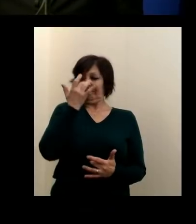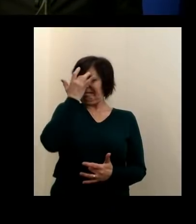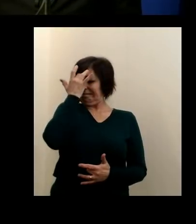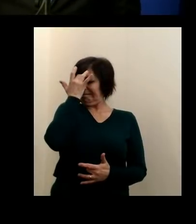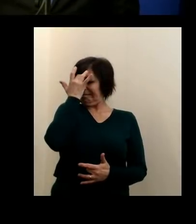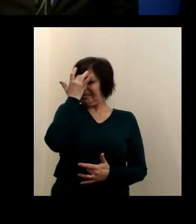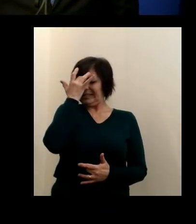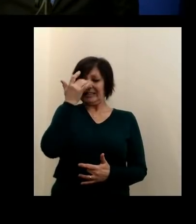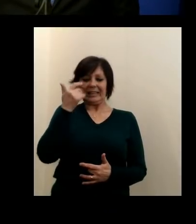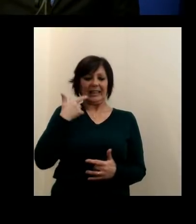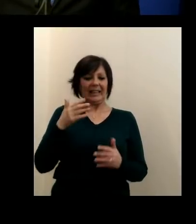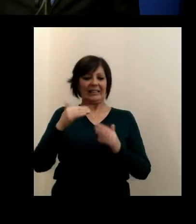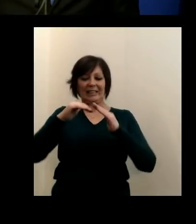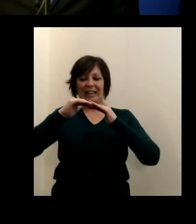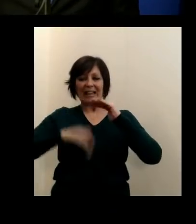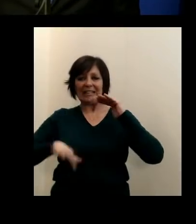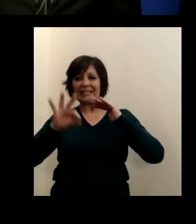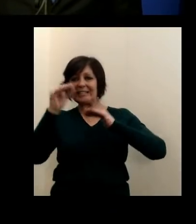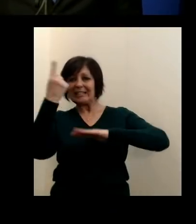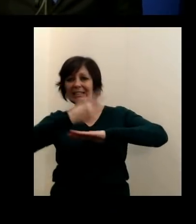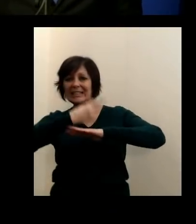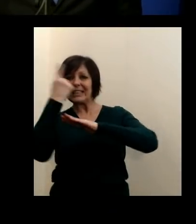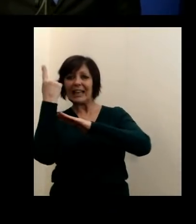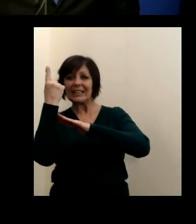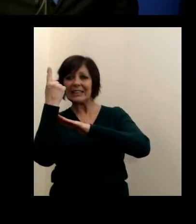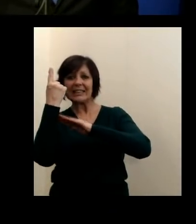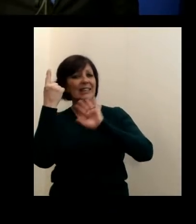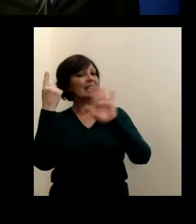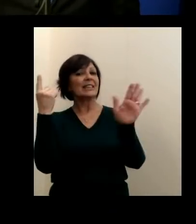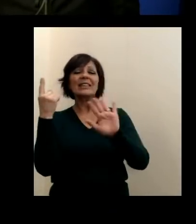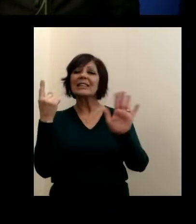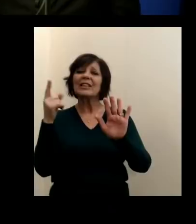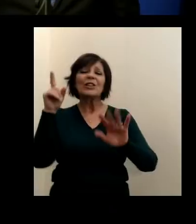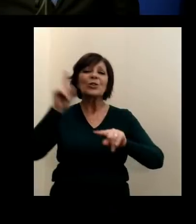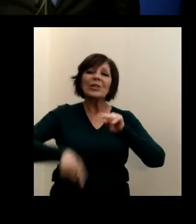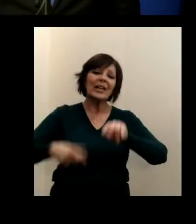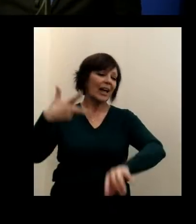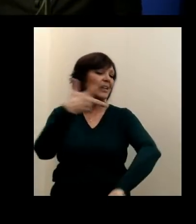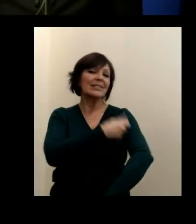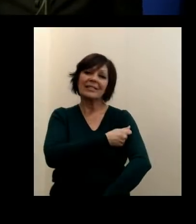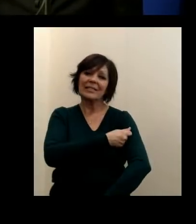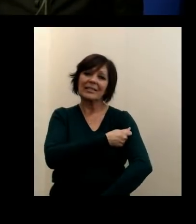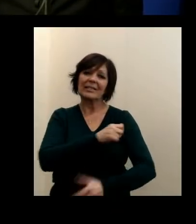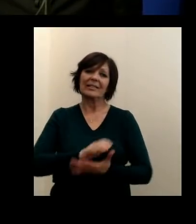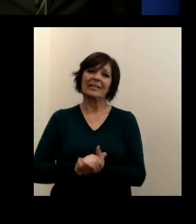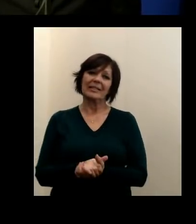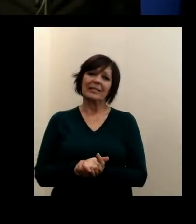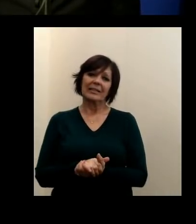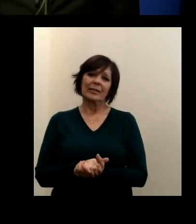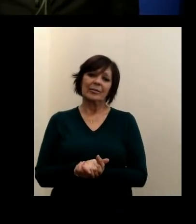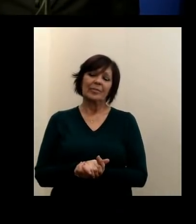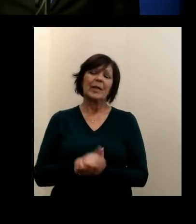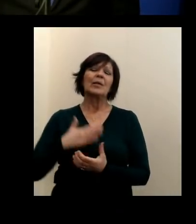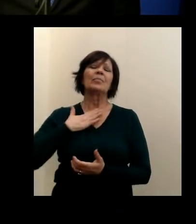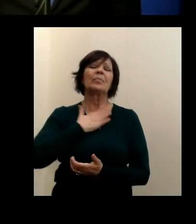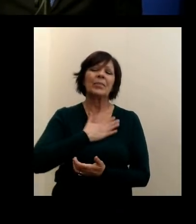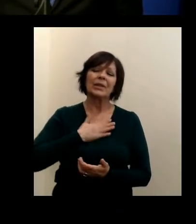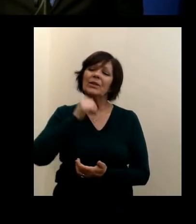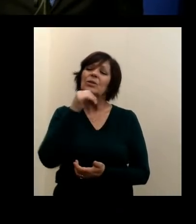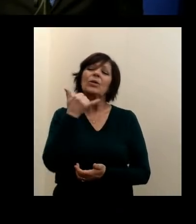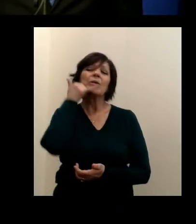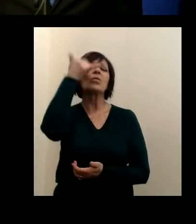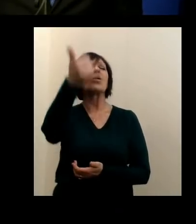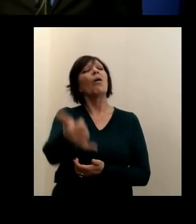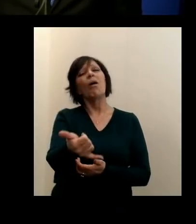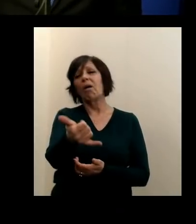than 90 days since you had COVID-19, you're not eligible for the vaccine. Please do not call the Erie